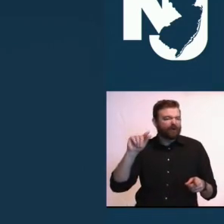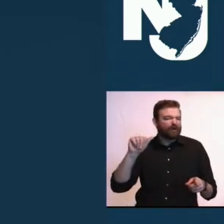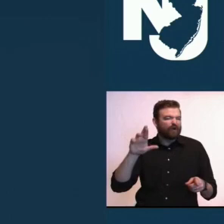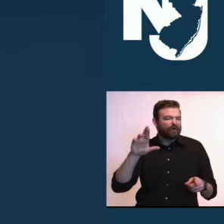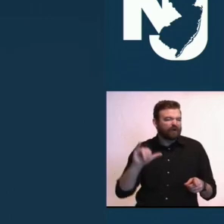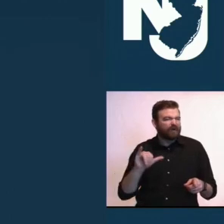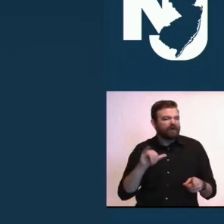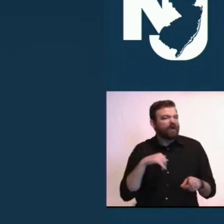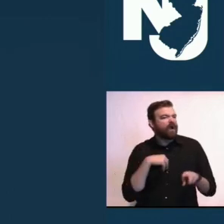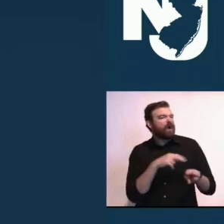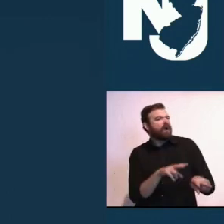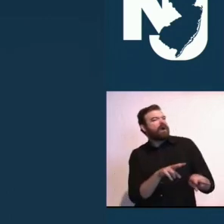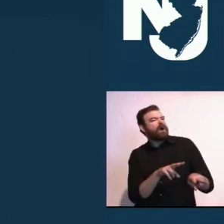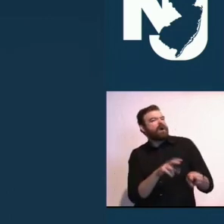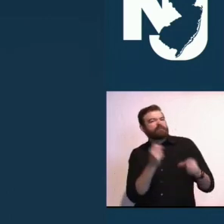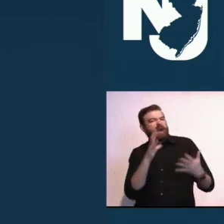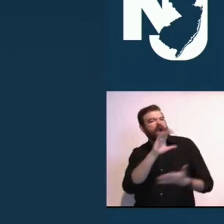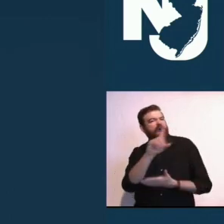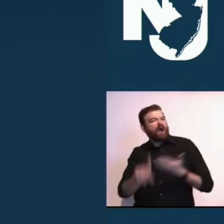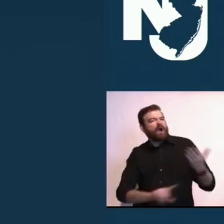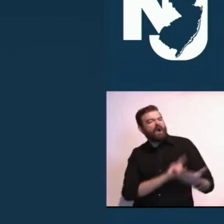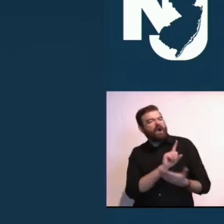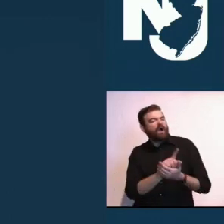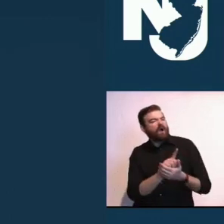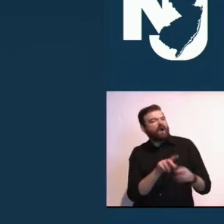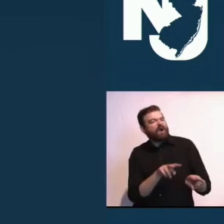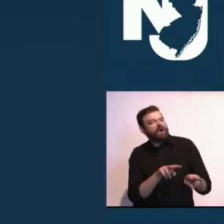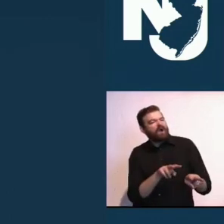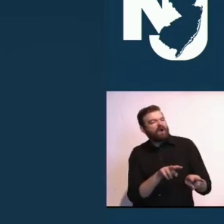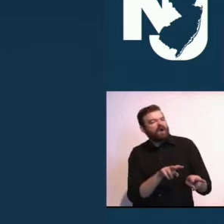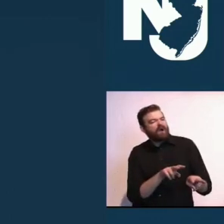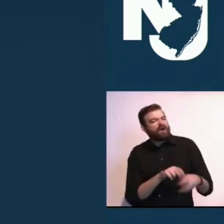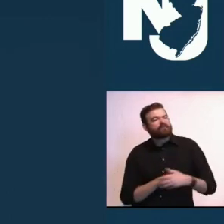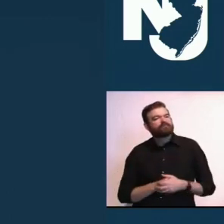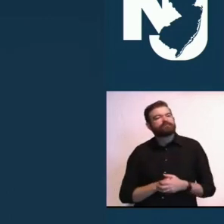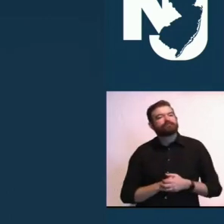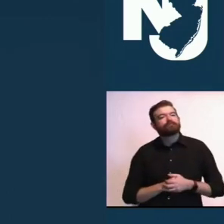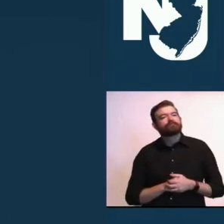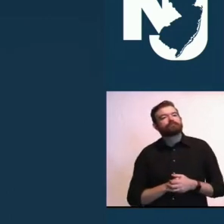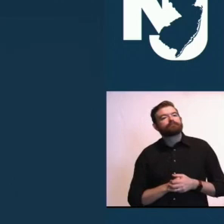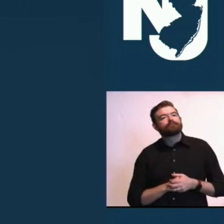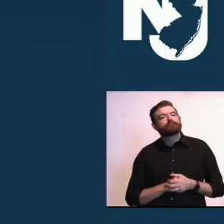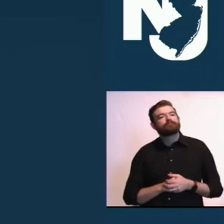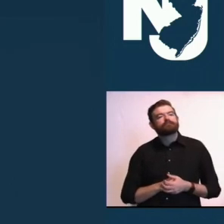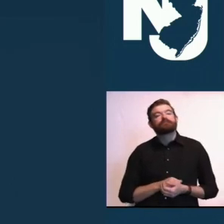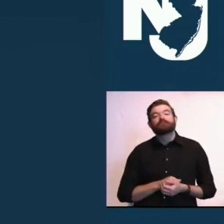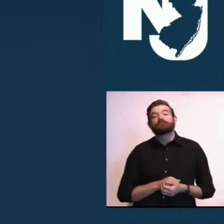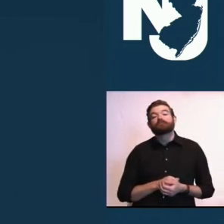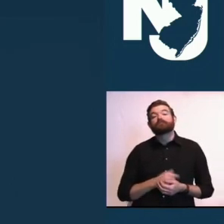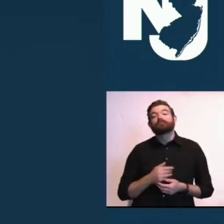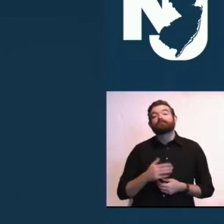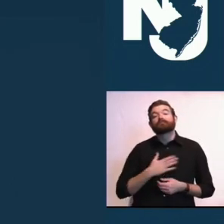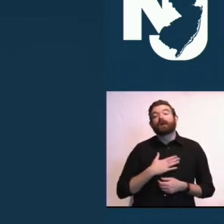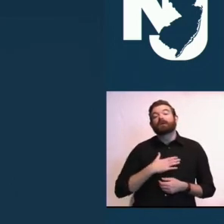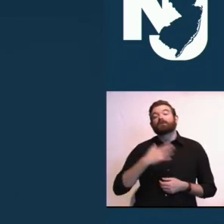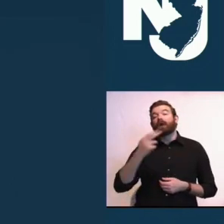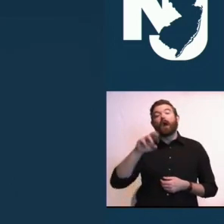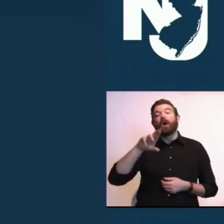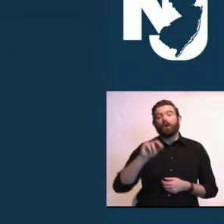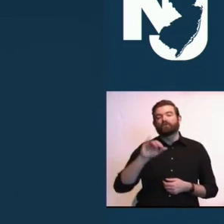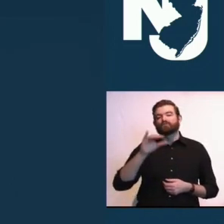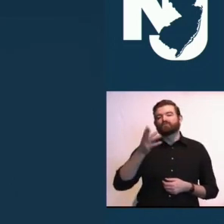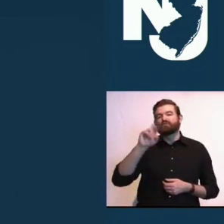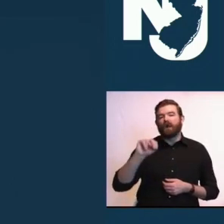endeavor. And John Lennon was the answer. So in the spirit of Get Back and the song, I've Got a Feeling,